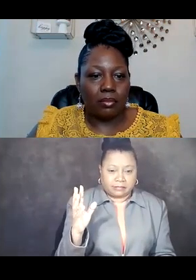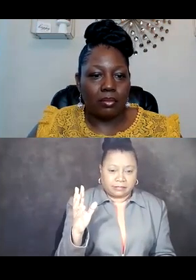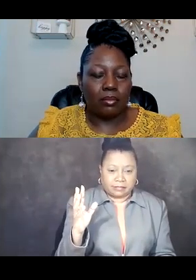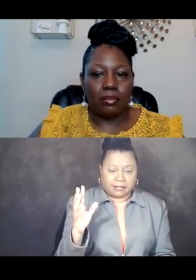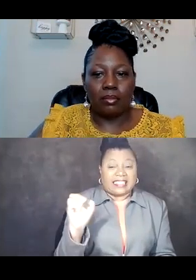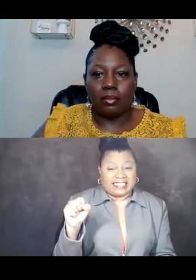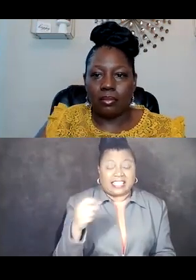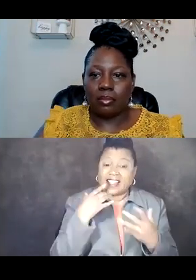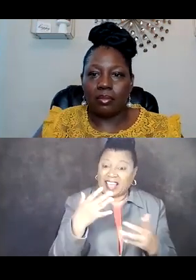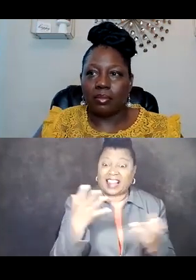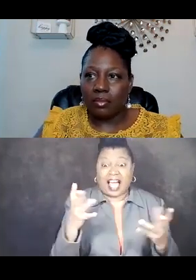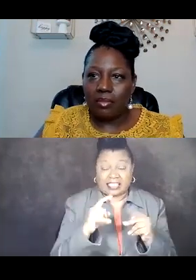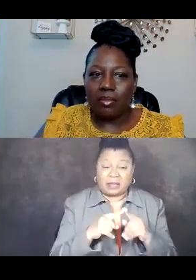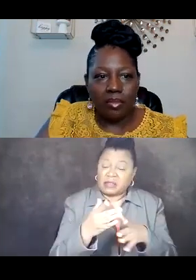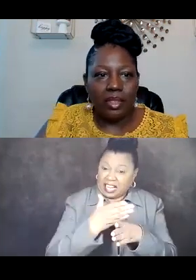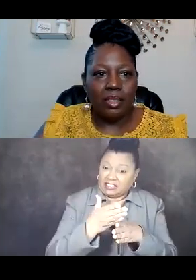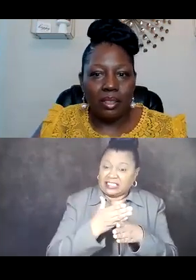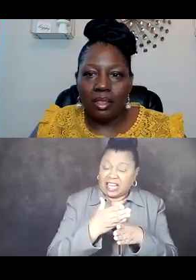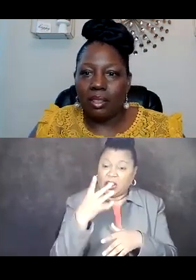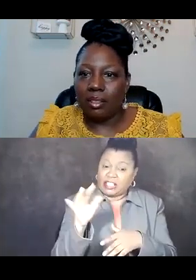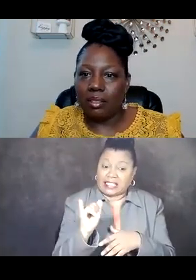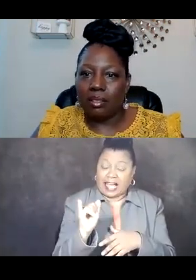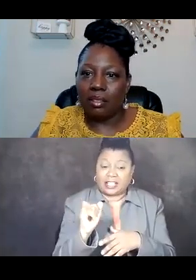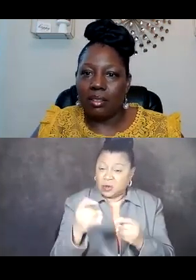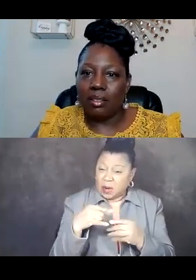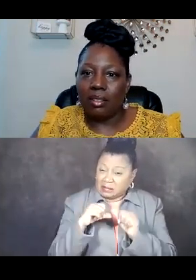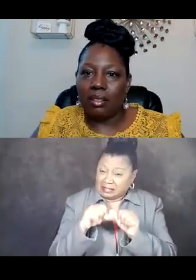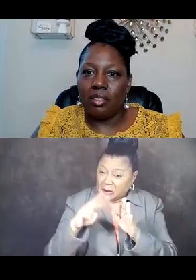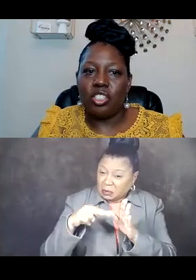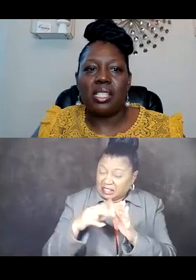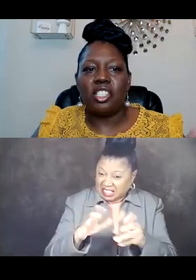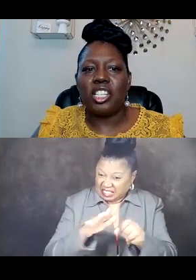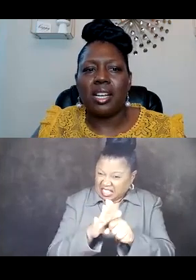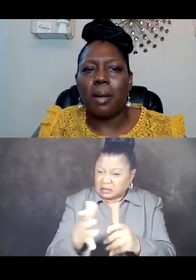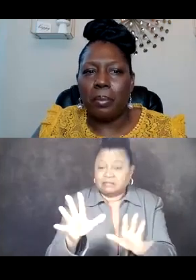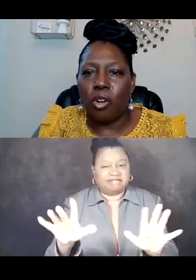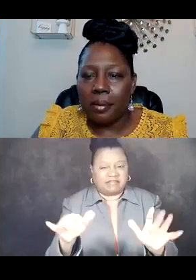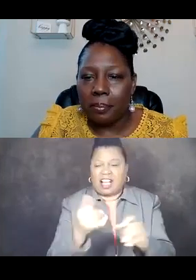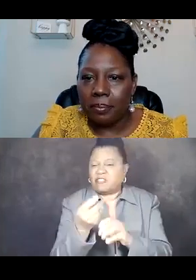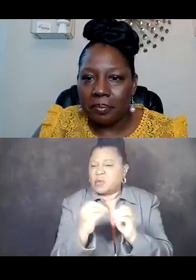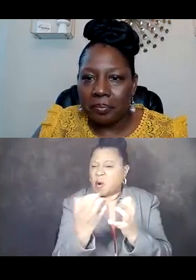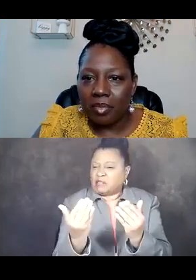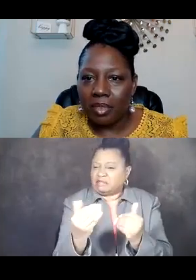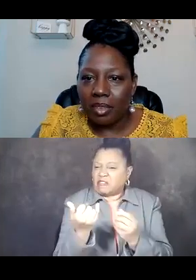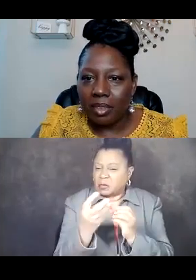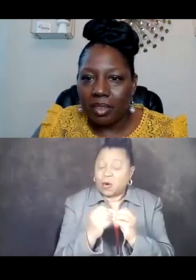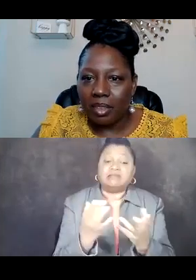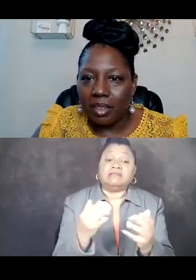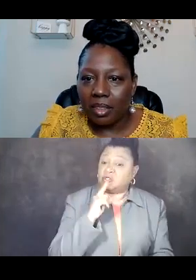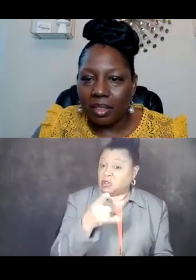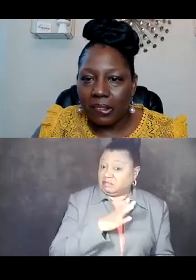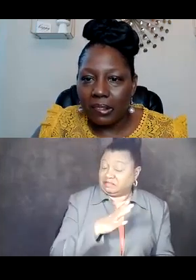Yeah, so thank you. Lots of people have shared. Looks like, do you want me to keep reading or does that give you a pretty? Just a couple more. Okay,